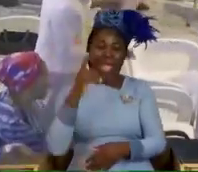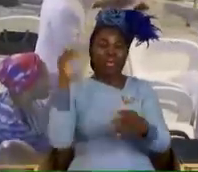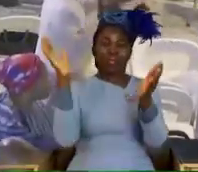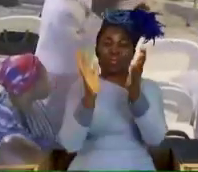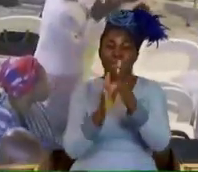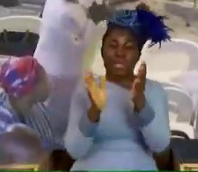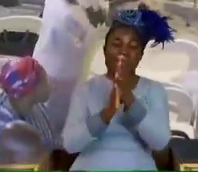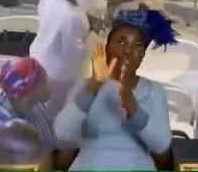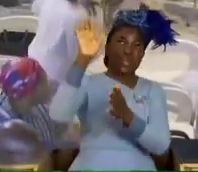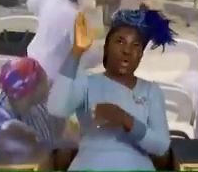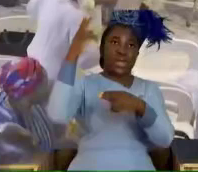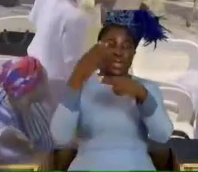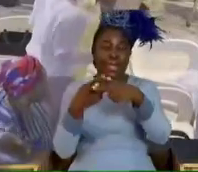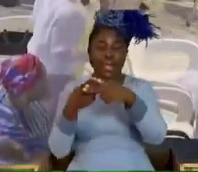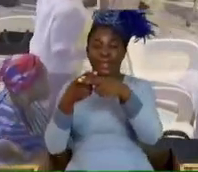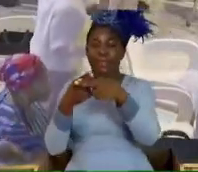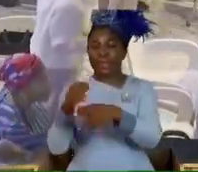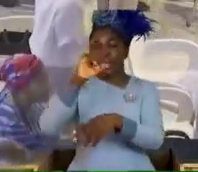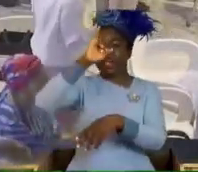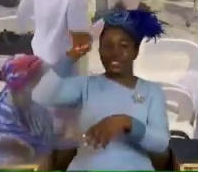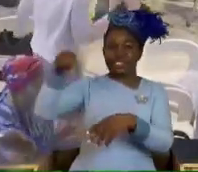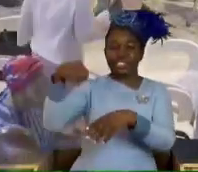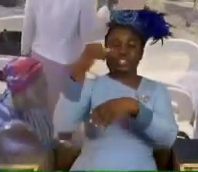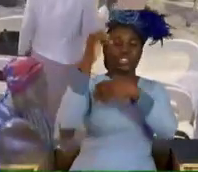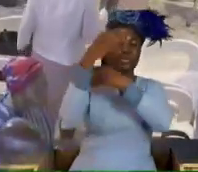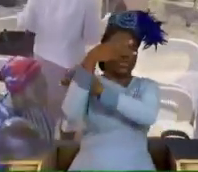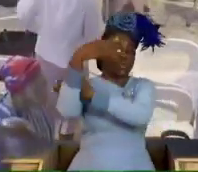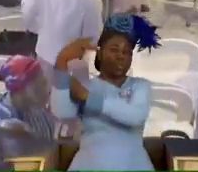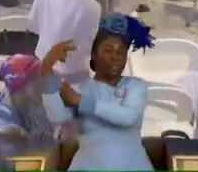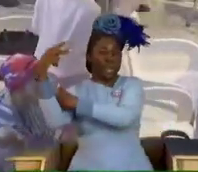I will praise your name,